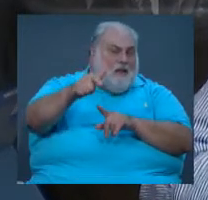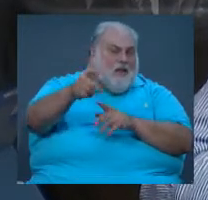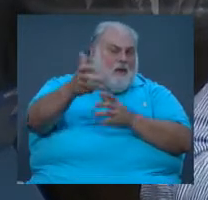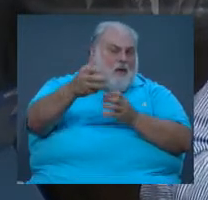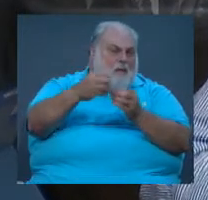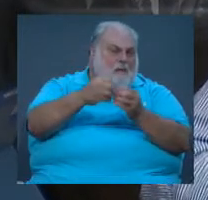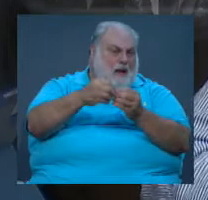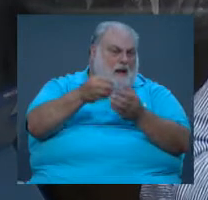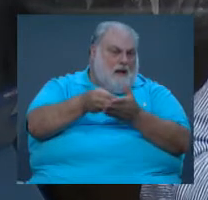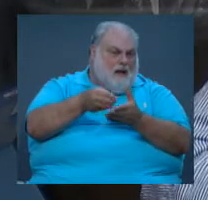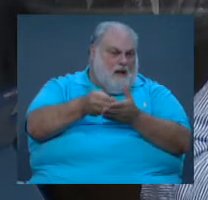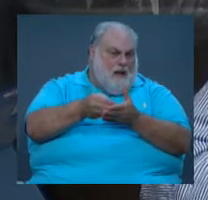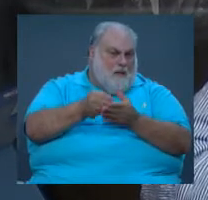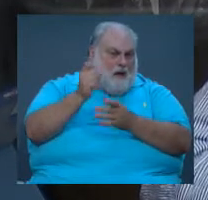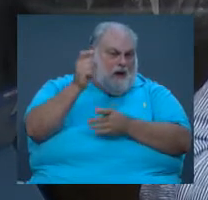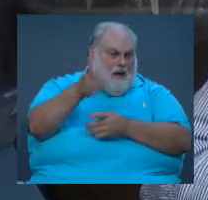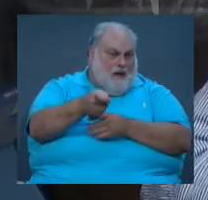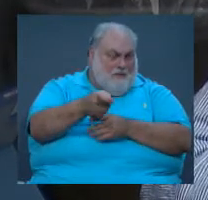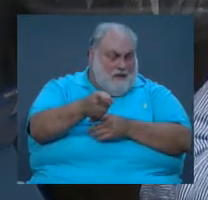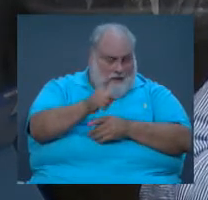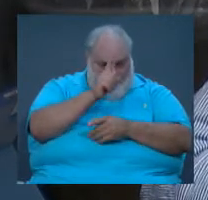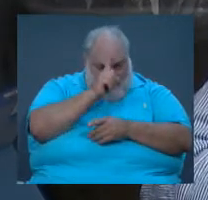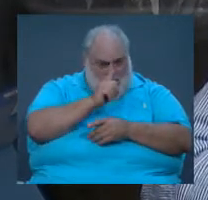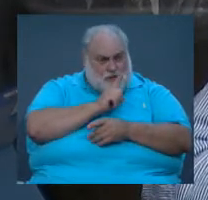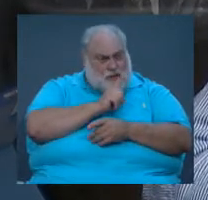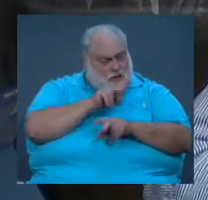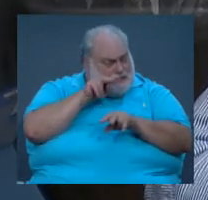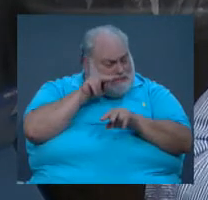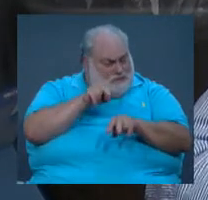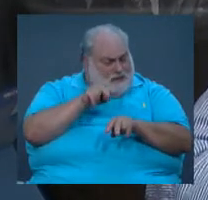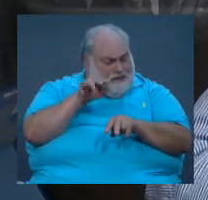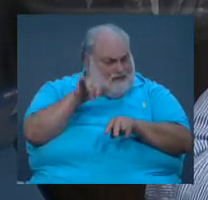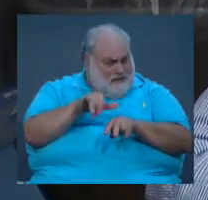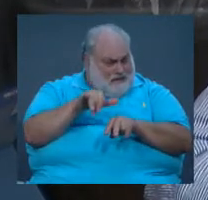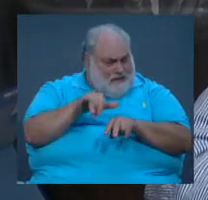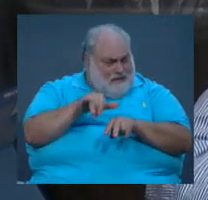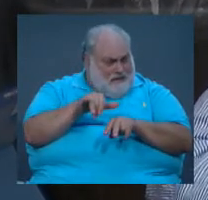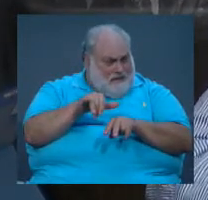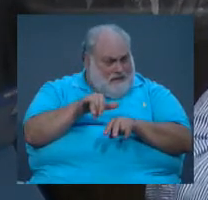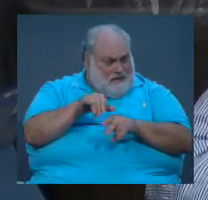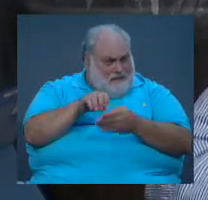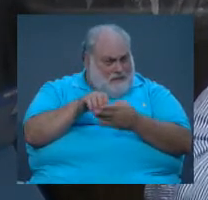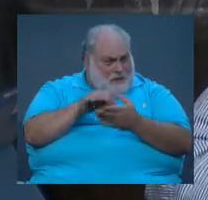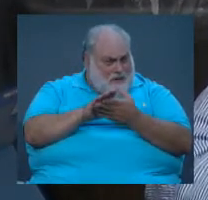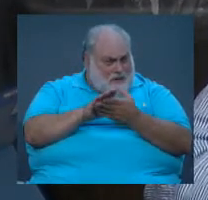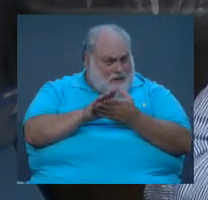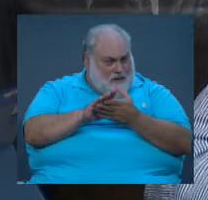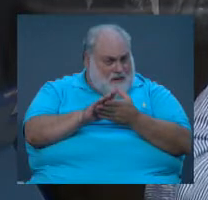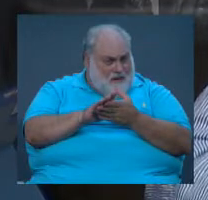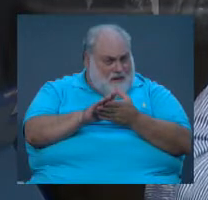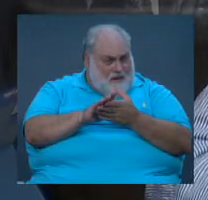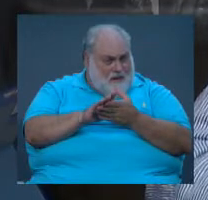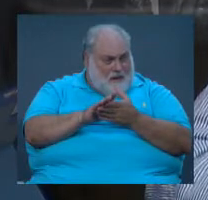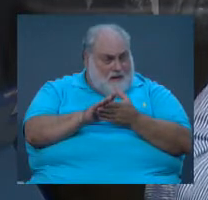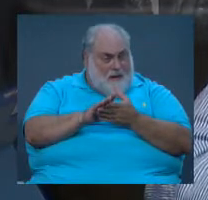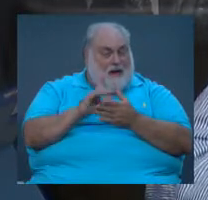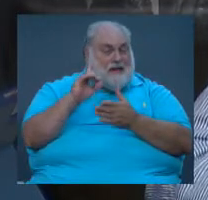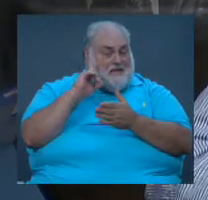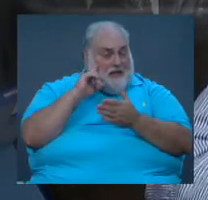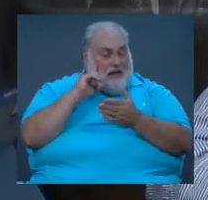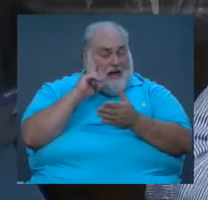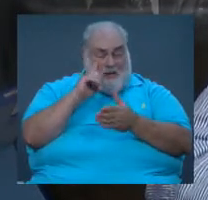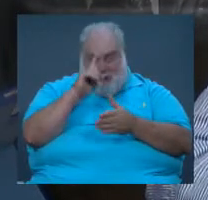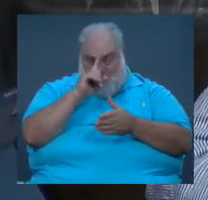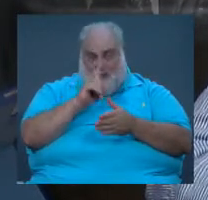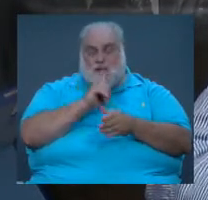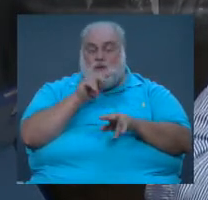them. So I really think we need to take a look at this and put it in the minutes wherever, because if I'm here, I will